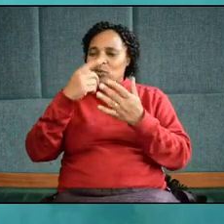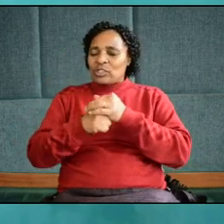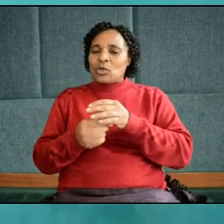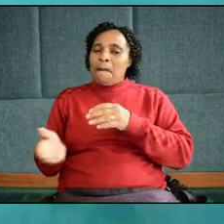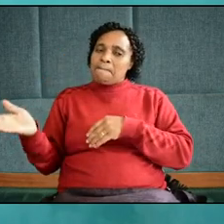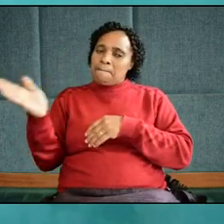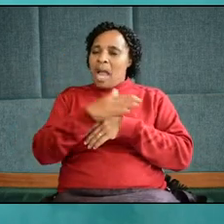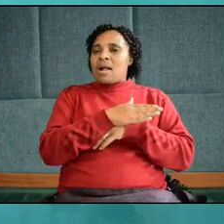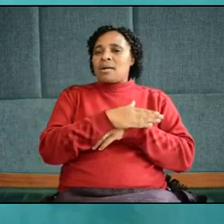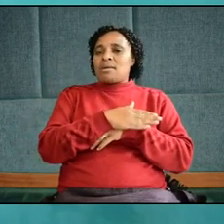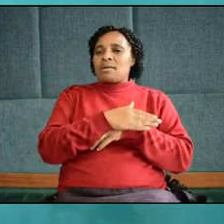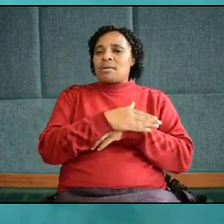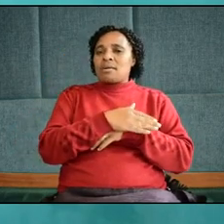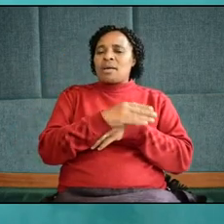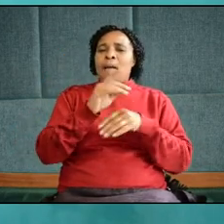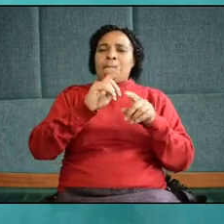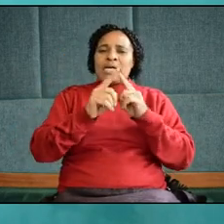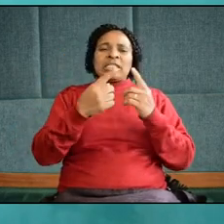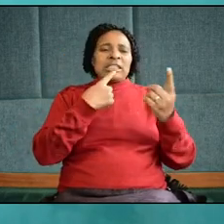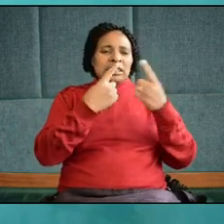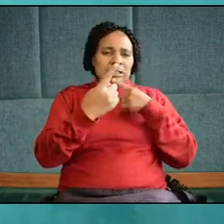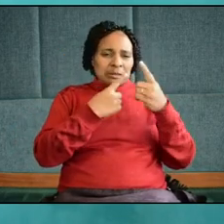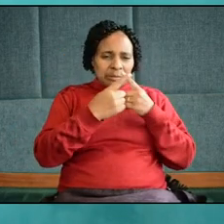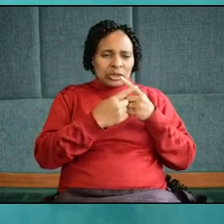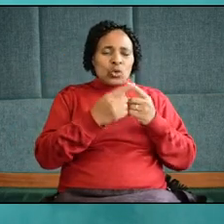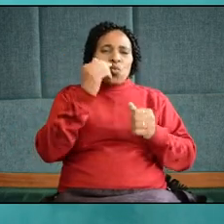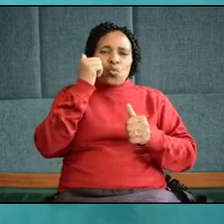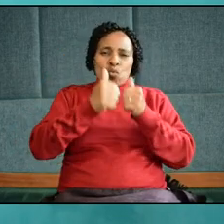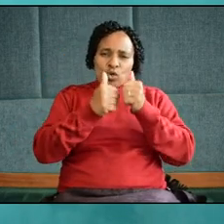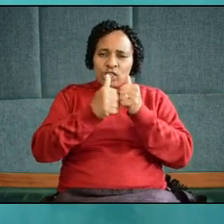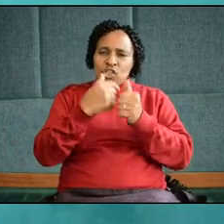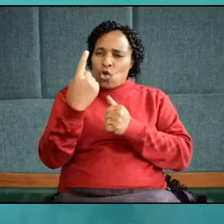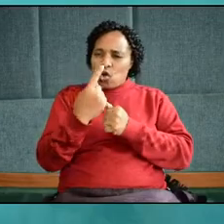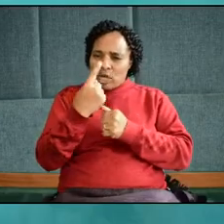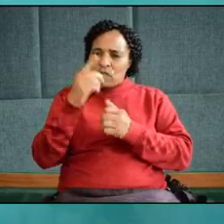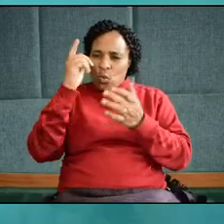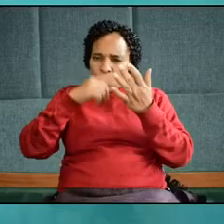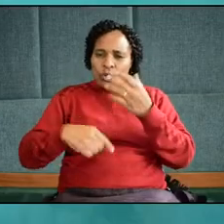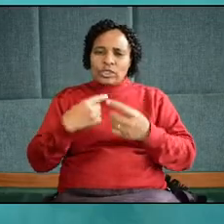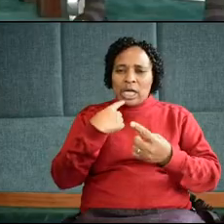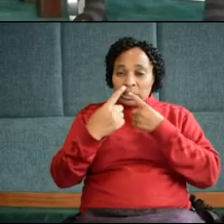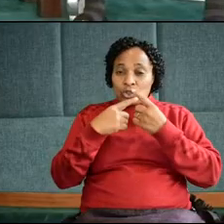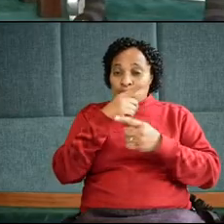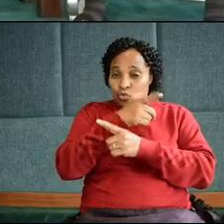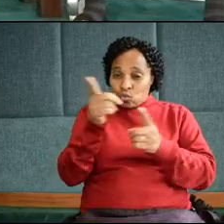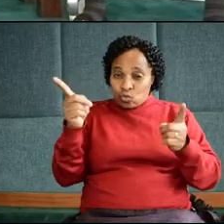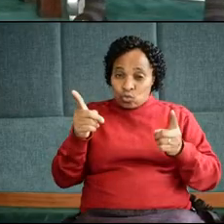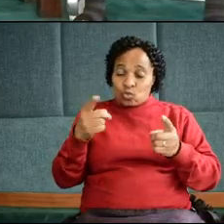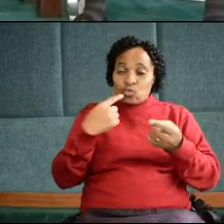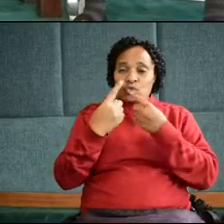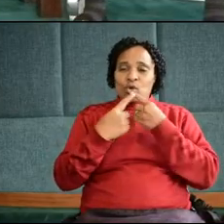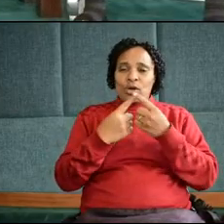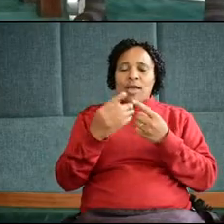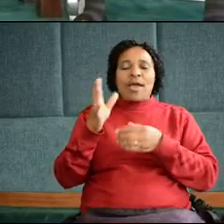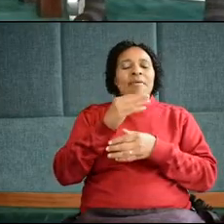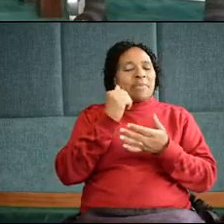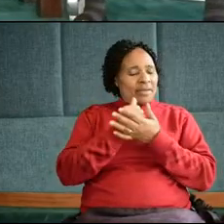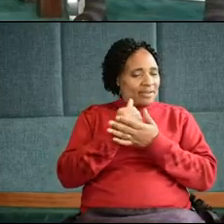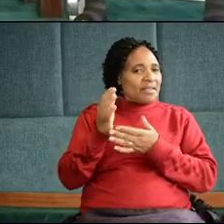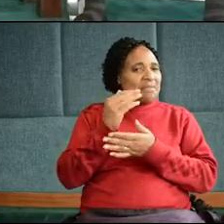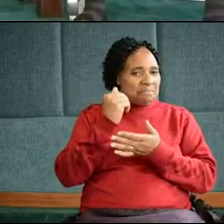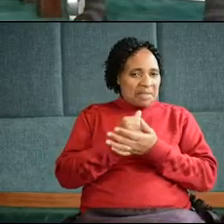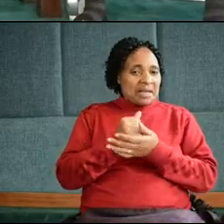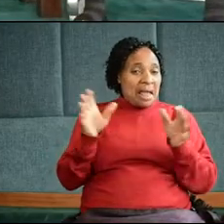go, but speak only that which I will tell you to speak. Amen. Amen. Thank you for that